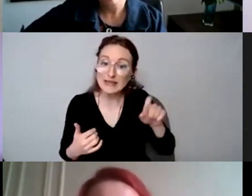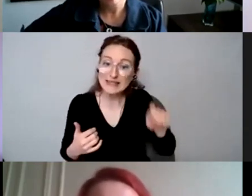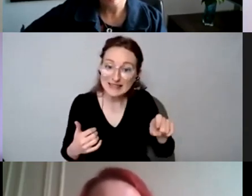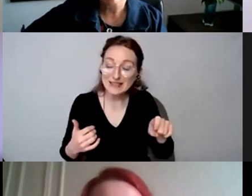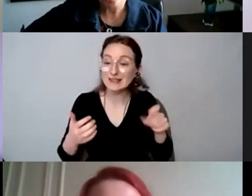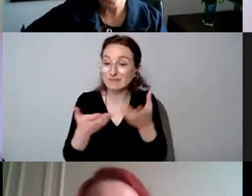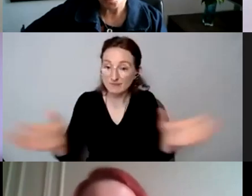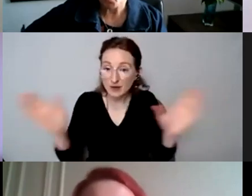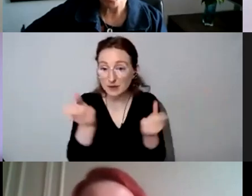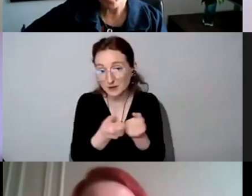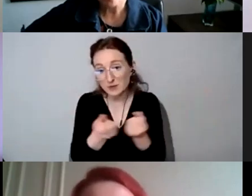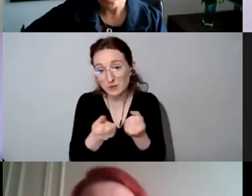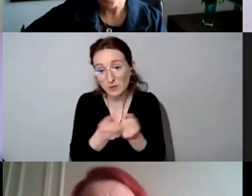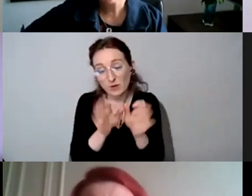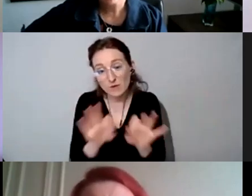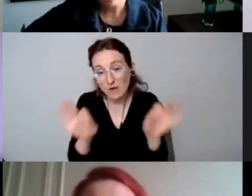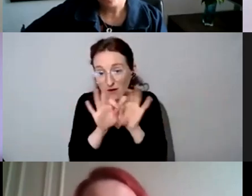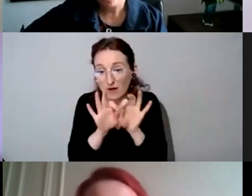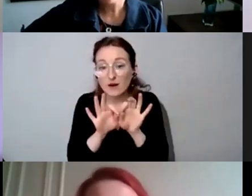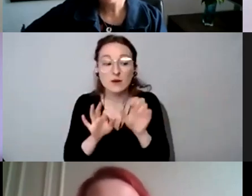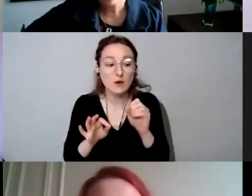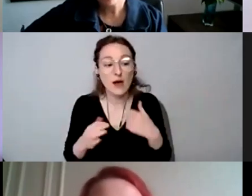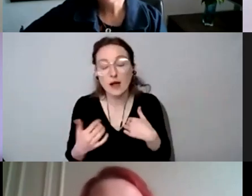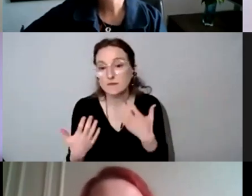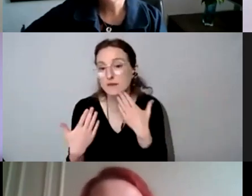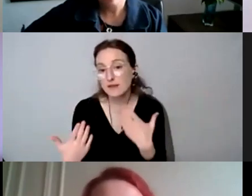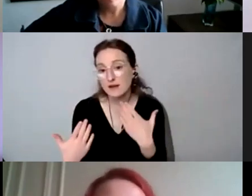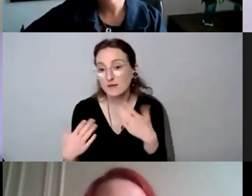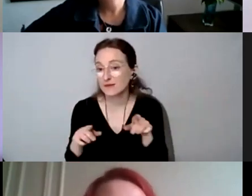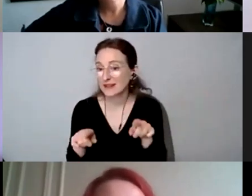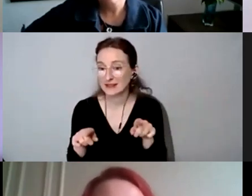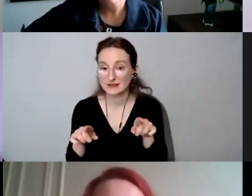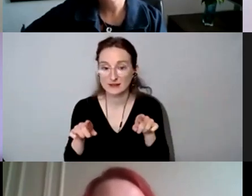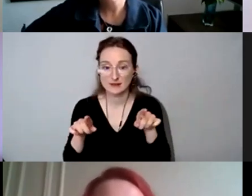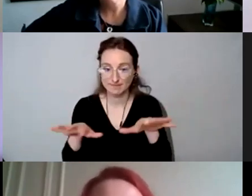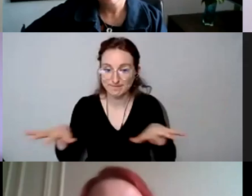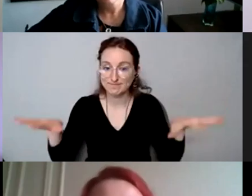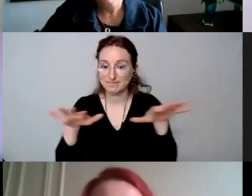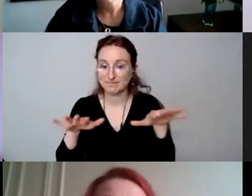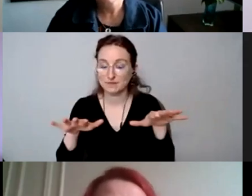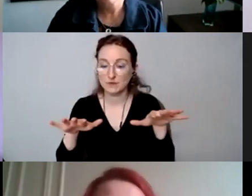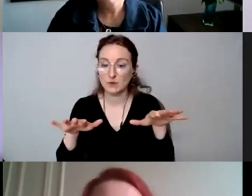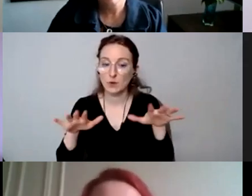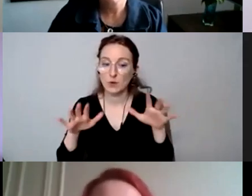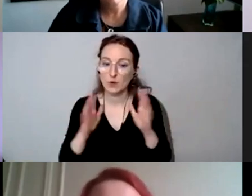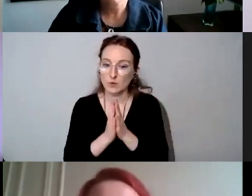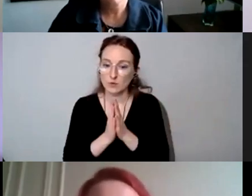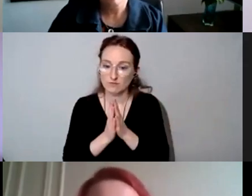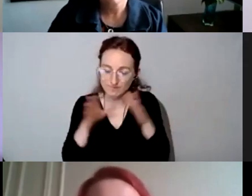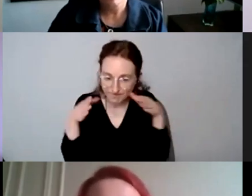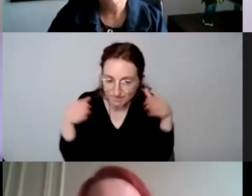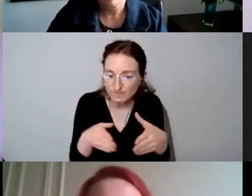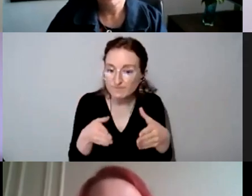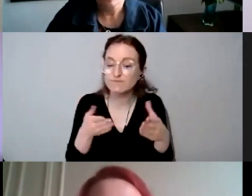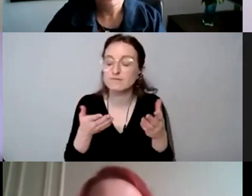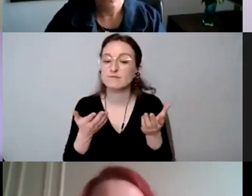think I'm very grateful for this space to devote it to, in part, right, at least